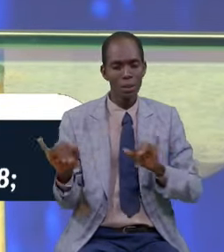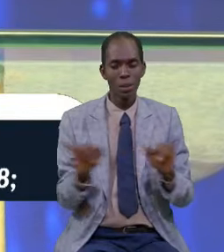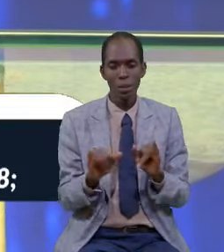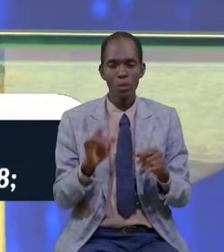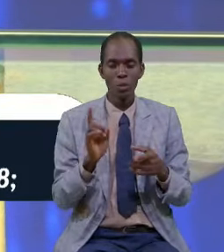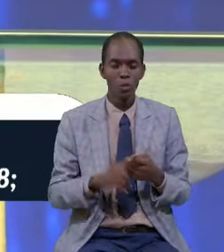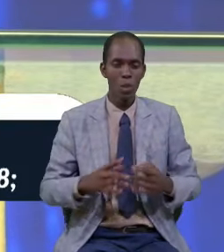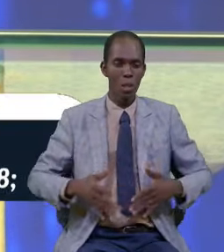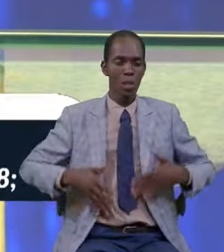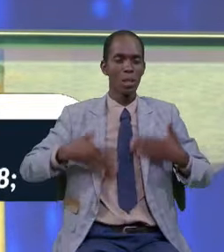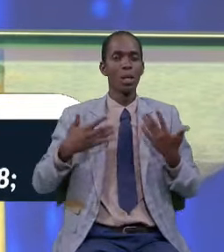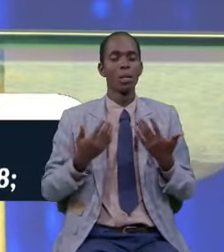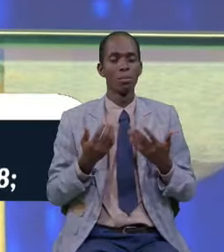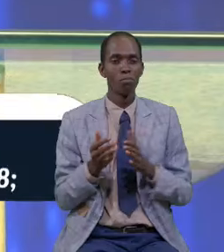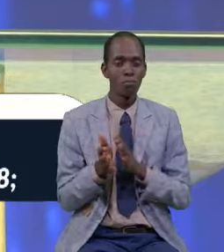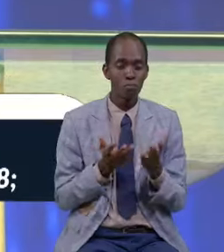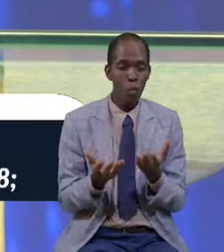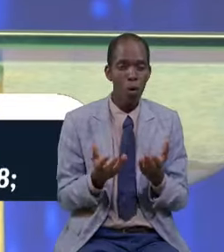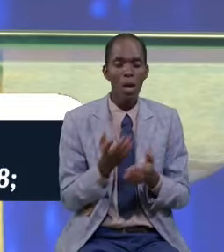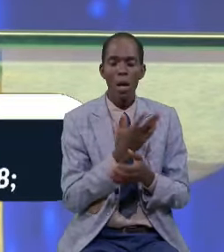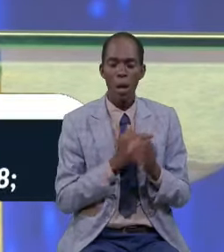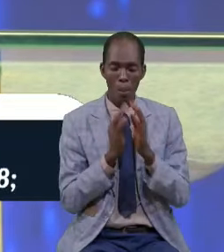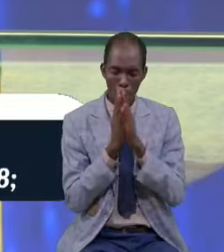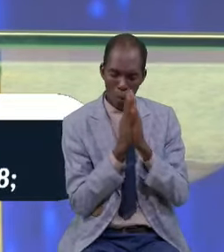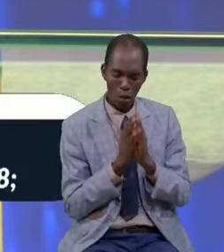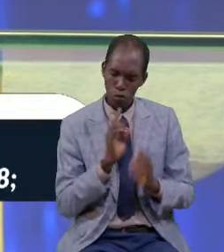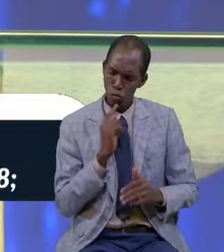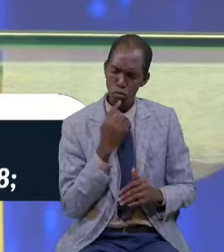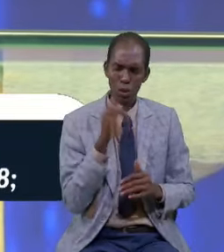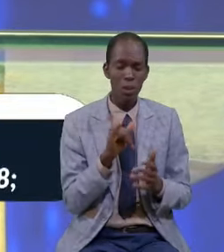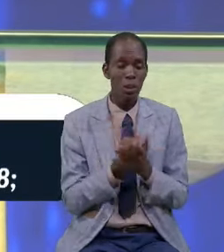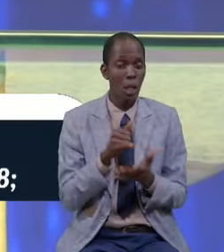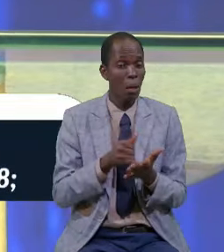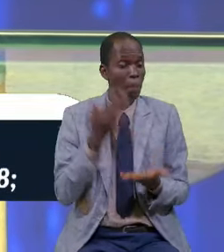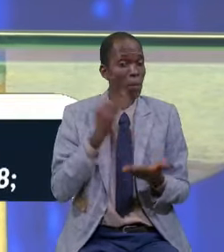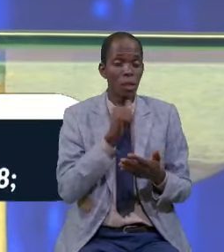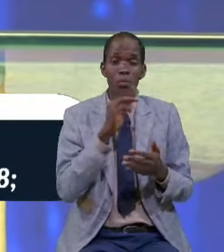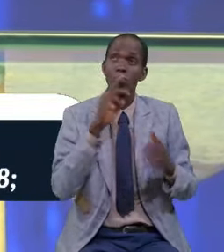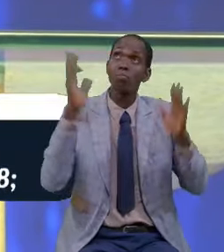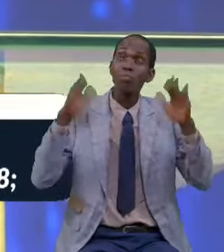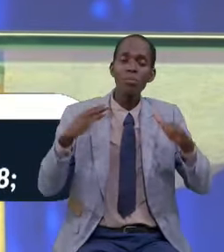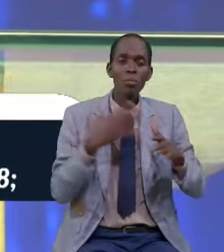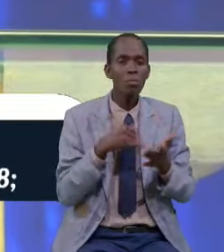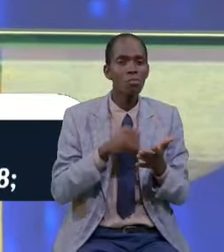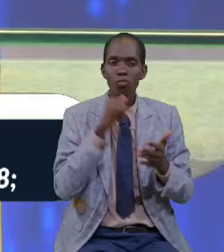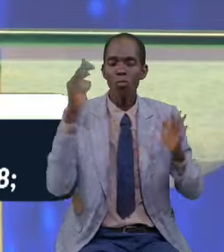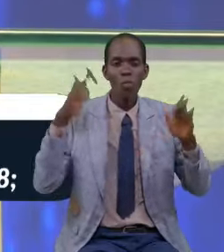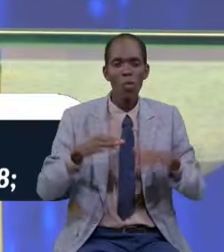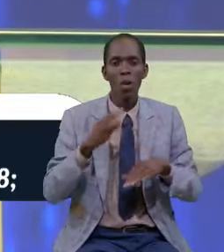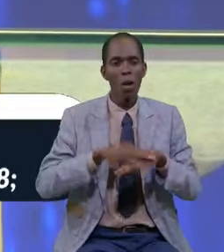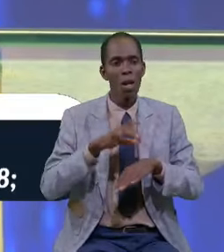he prayed earnestly that it might not rain, and it rained not on the earth by the space